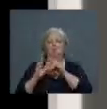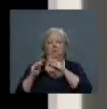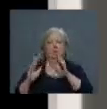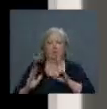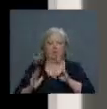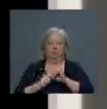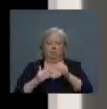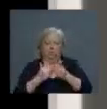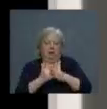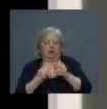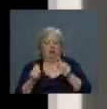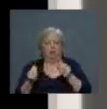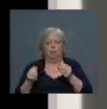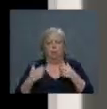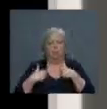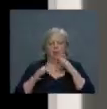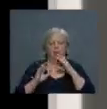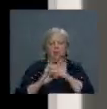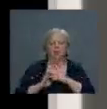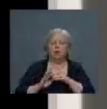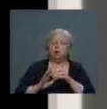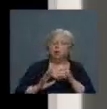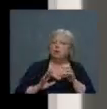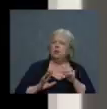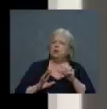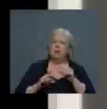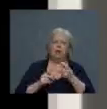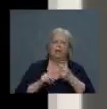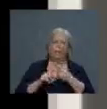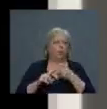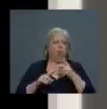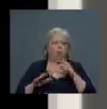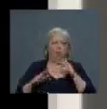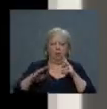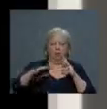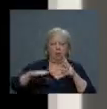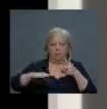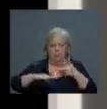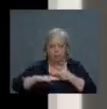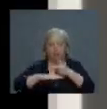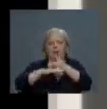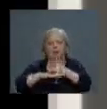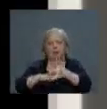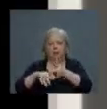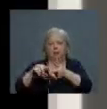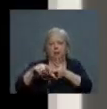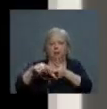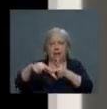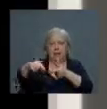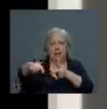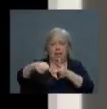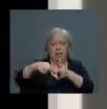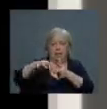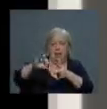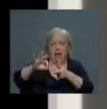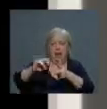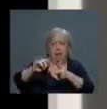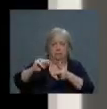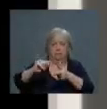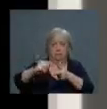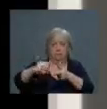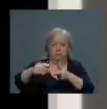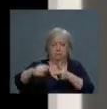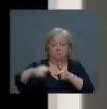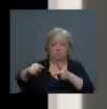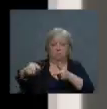property. Okay. So from where the head-in parking is from the cars, it's 9 foot from the edge of the